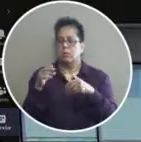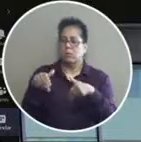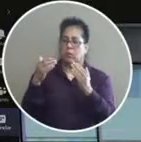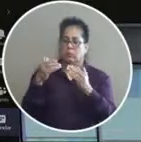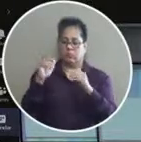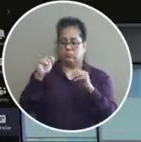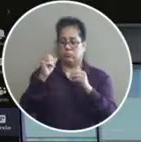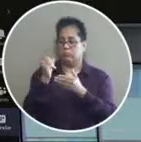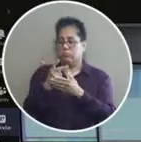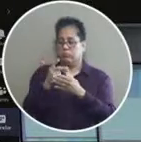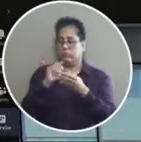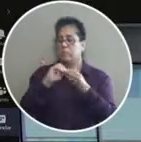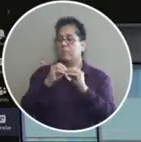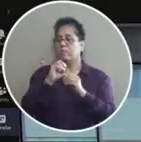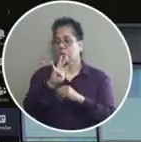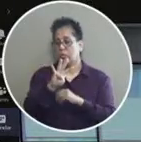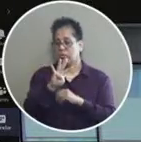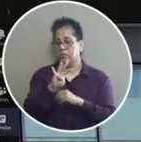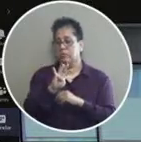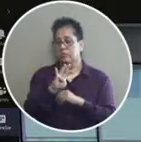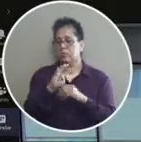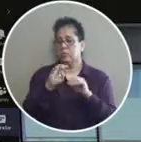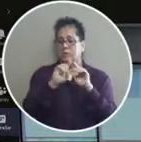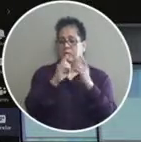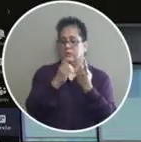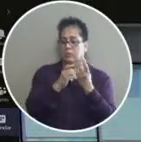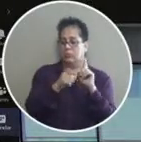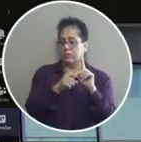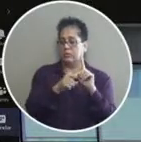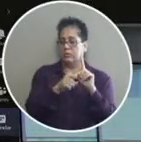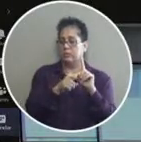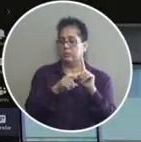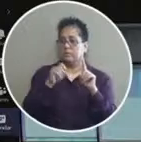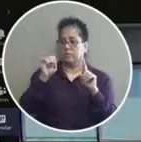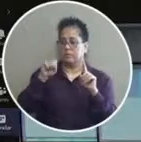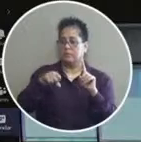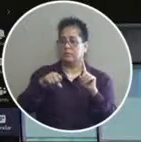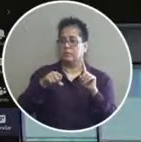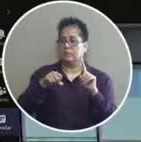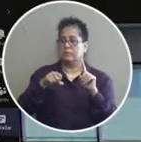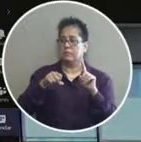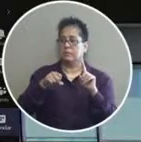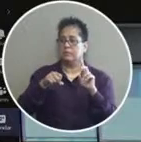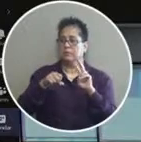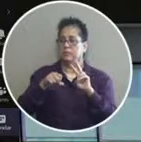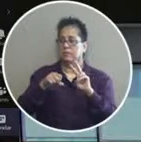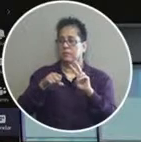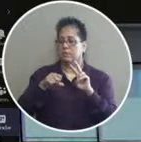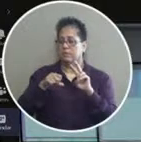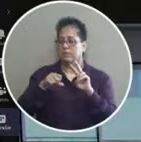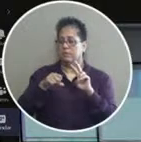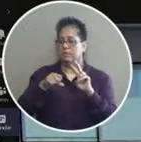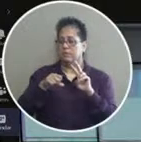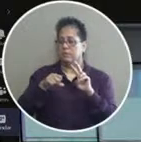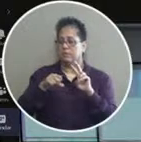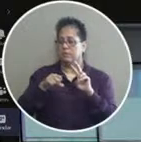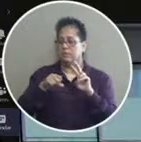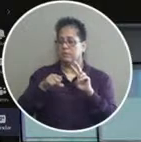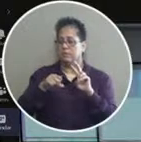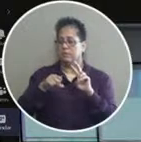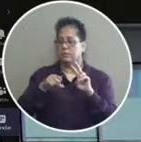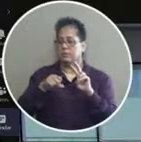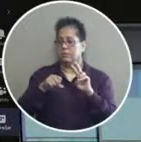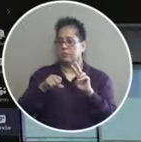and a second to approve item number 4. Mayor Pro Tem Schwartzwein. Aye. Representative Anello.